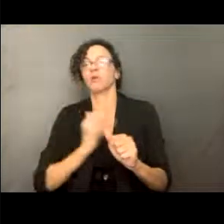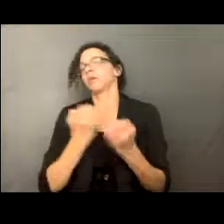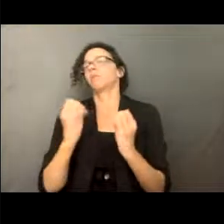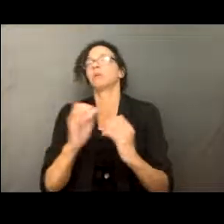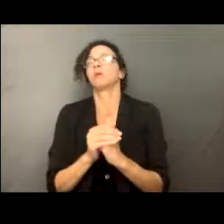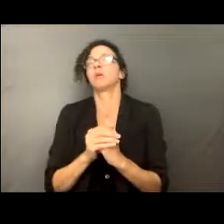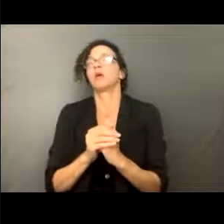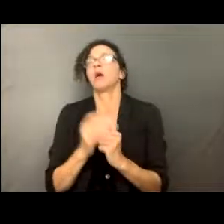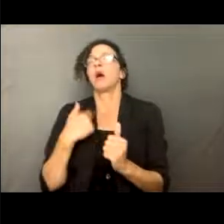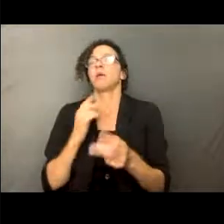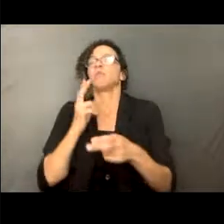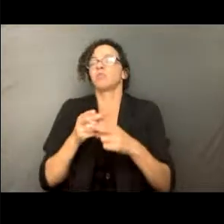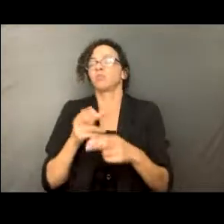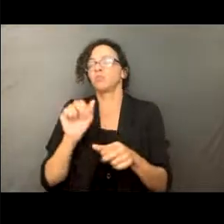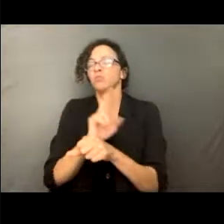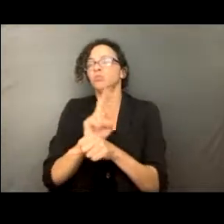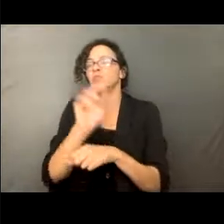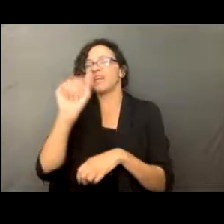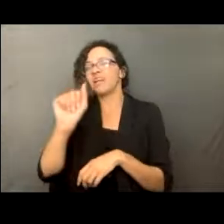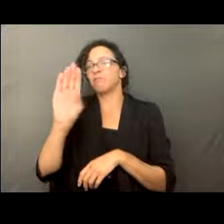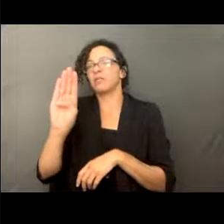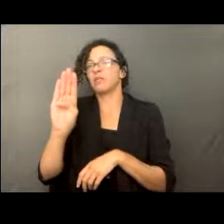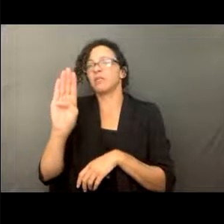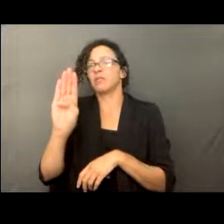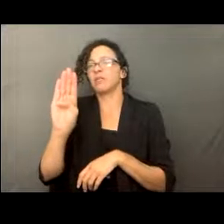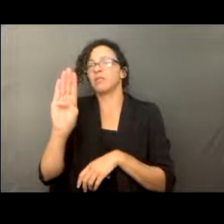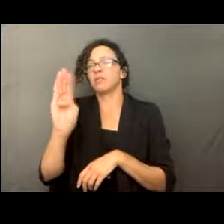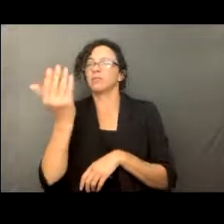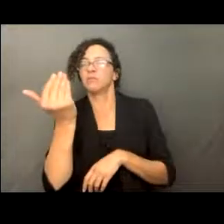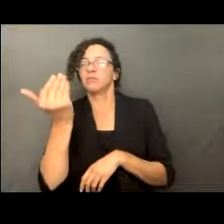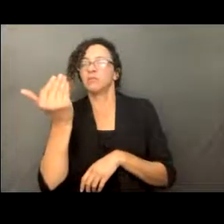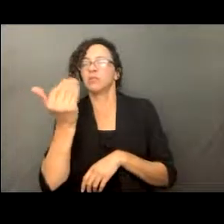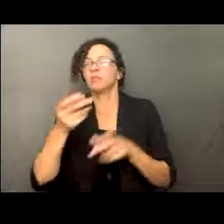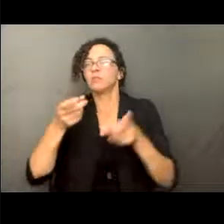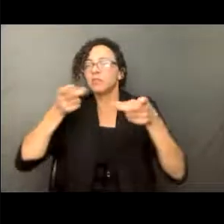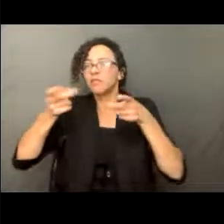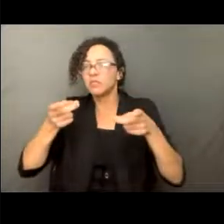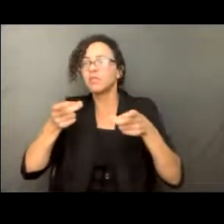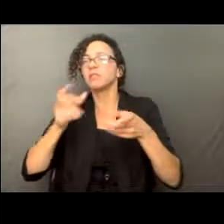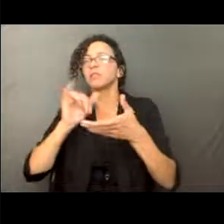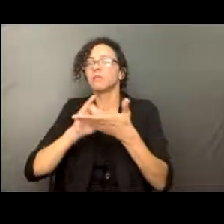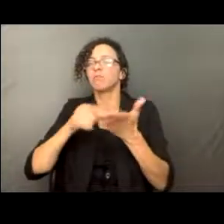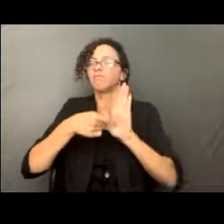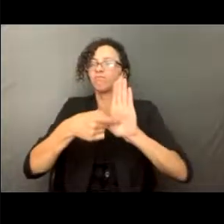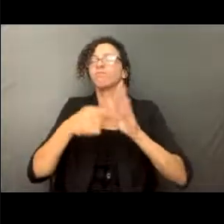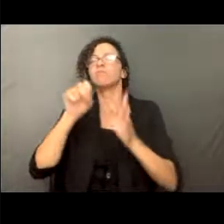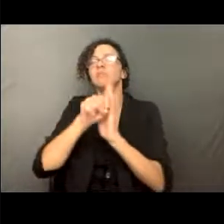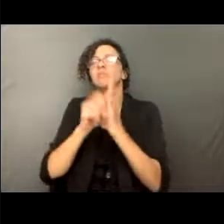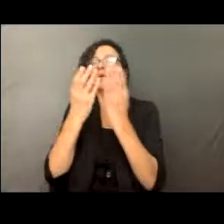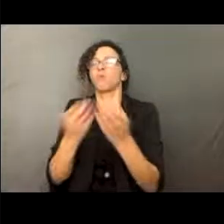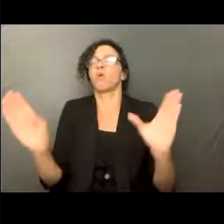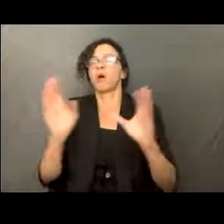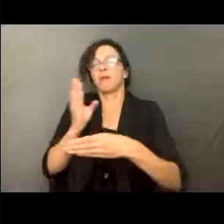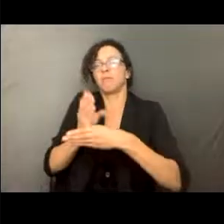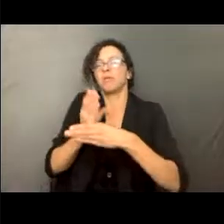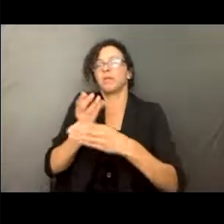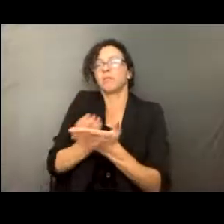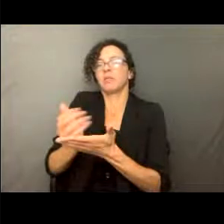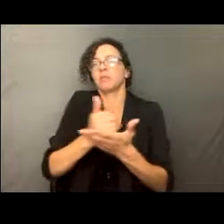1550 definitions. That's less than or equal to 80% of the statewide median household income, or less than the area low income